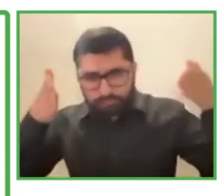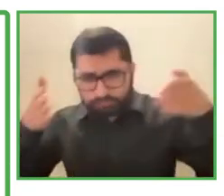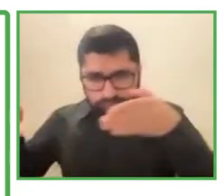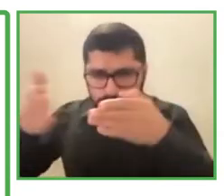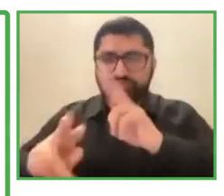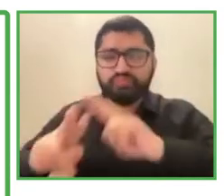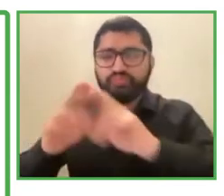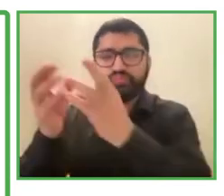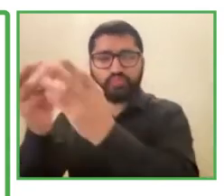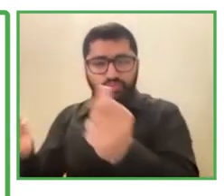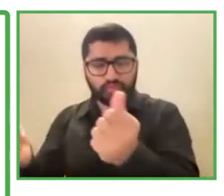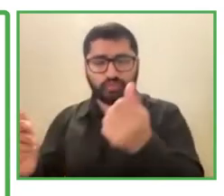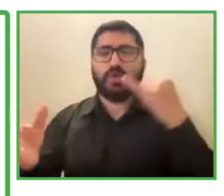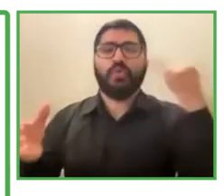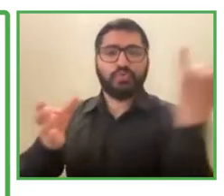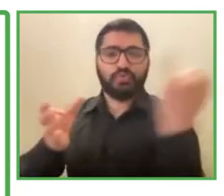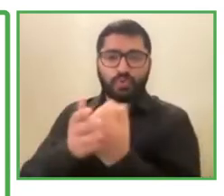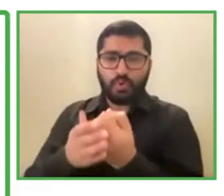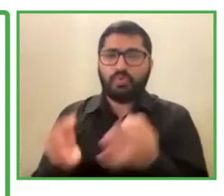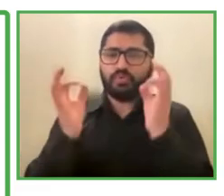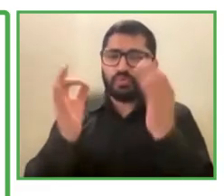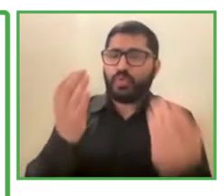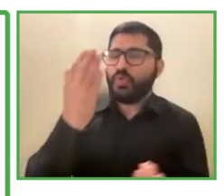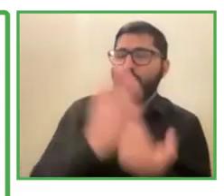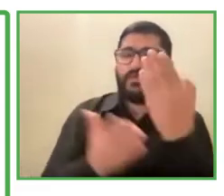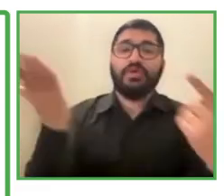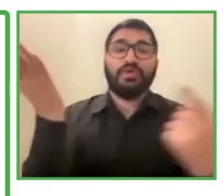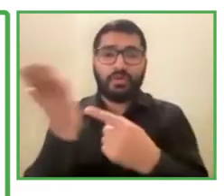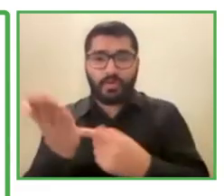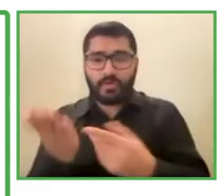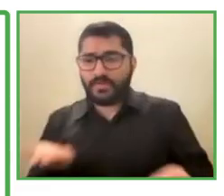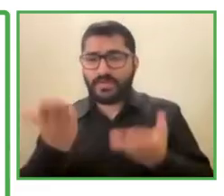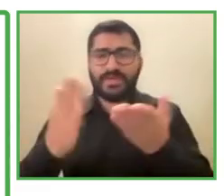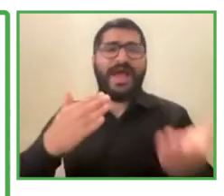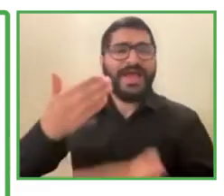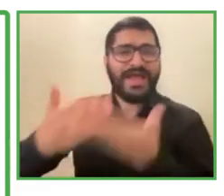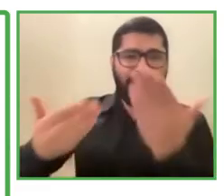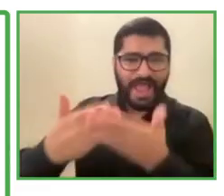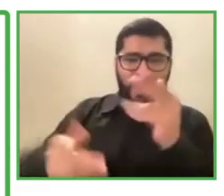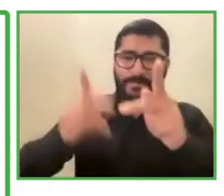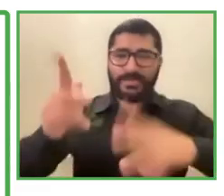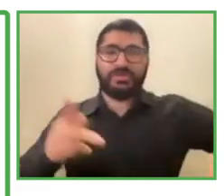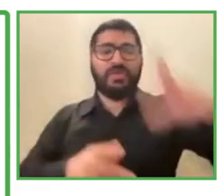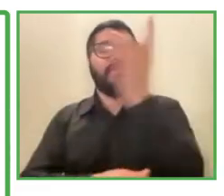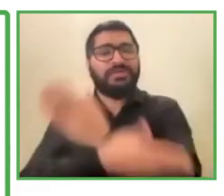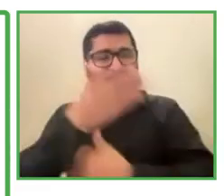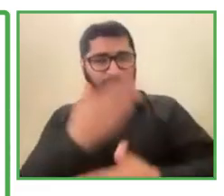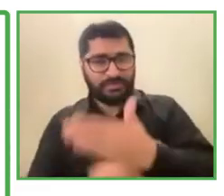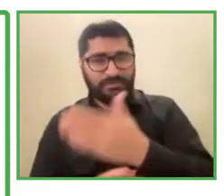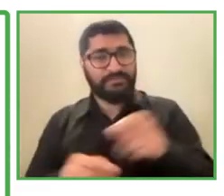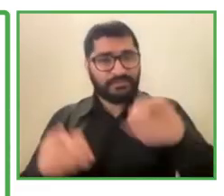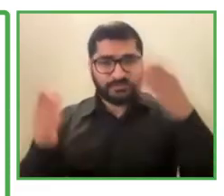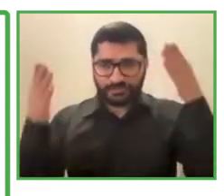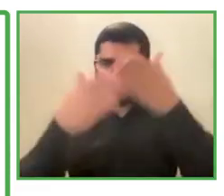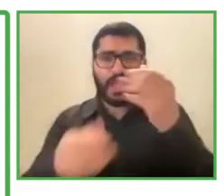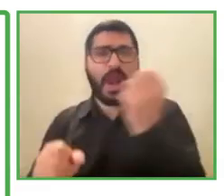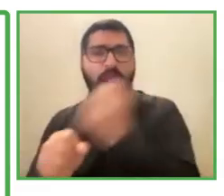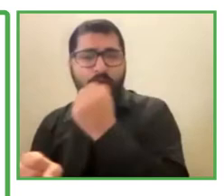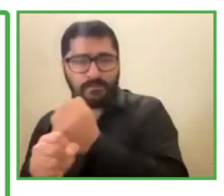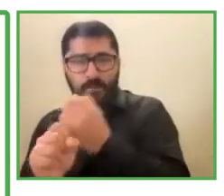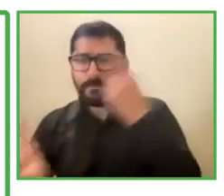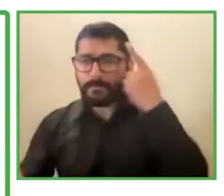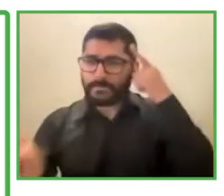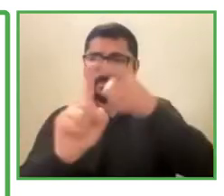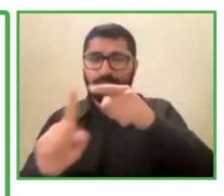aiming to elaborate tools which will facilitate the labor inclusion of people with disabilities. The objective of this